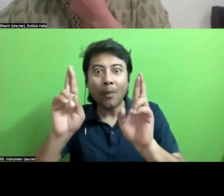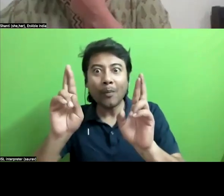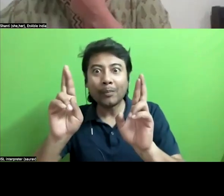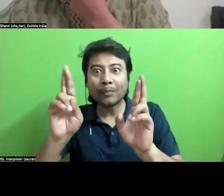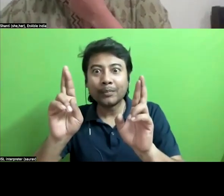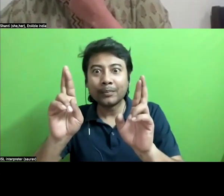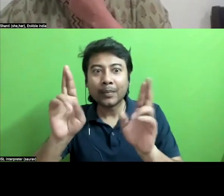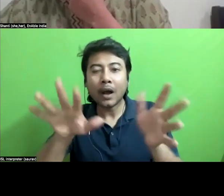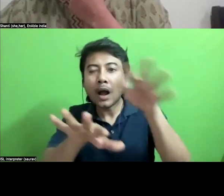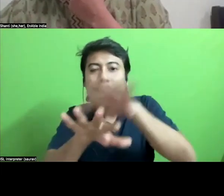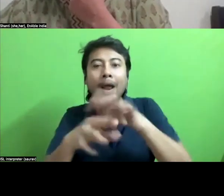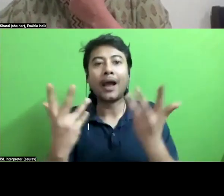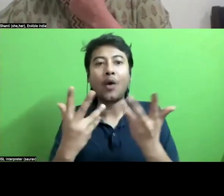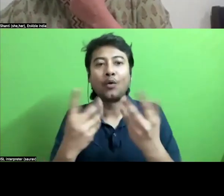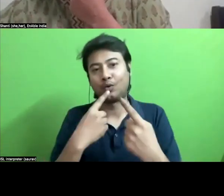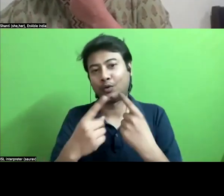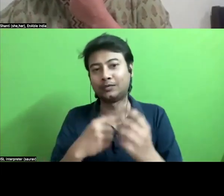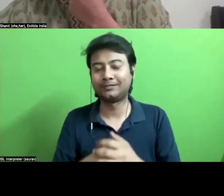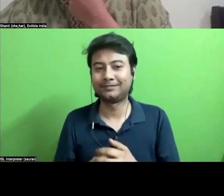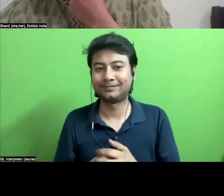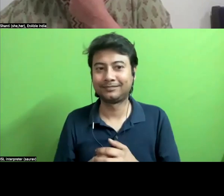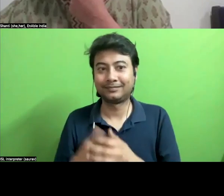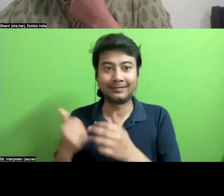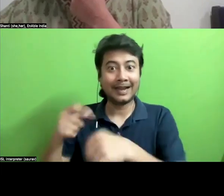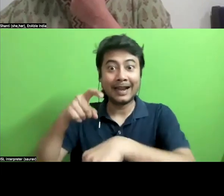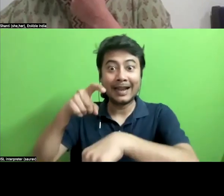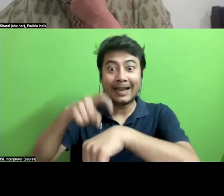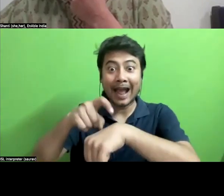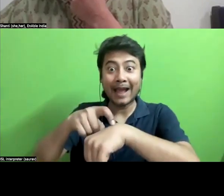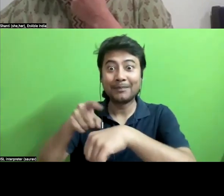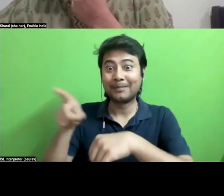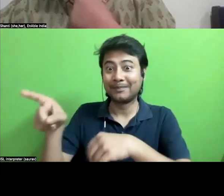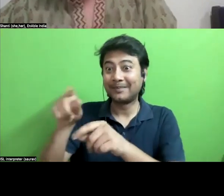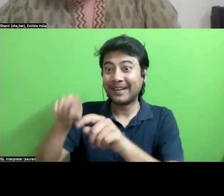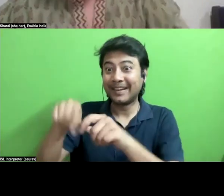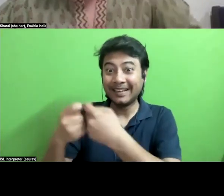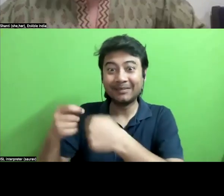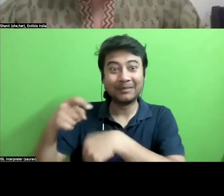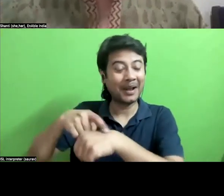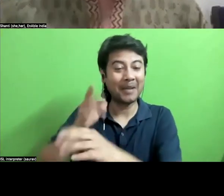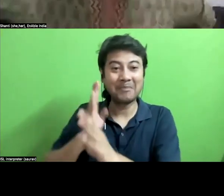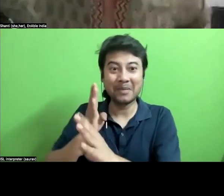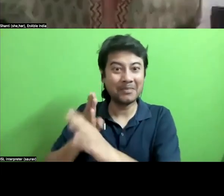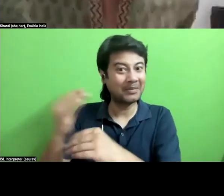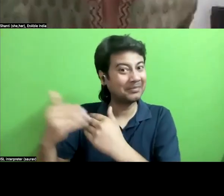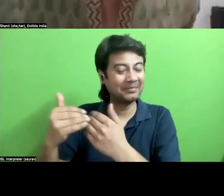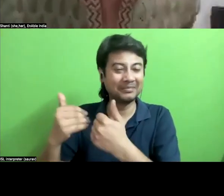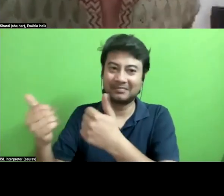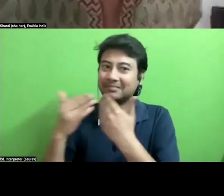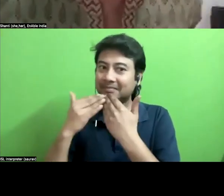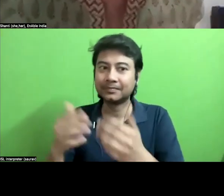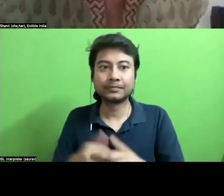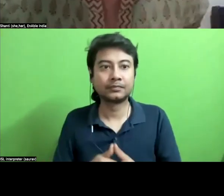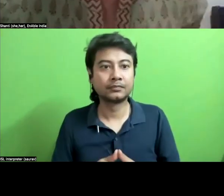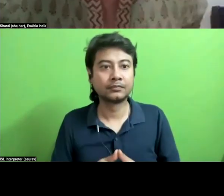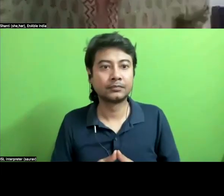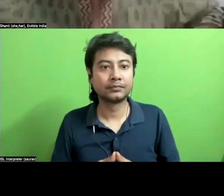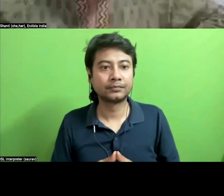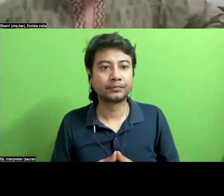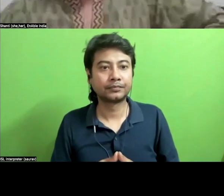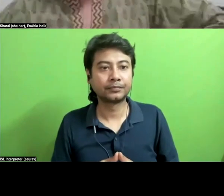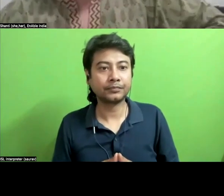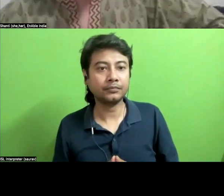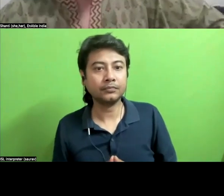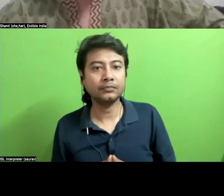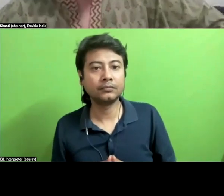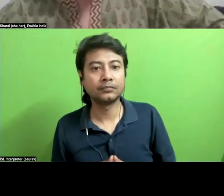me. So let me actually take one audience expectation. This is an NGO founder, very well respected and